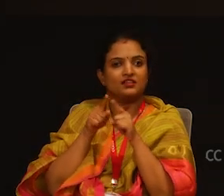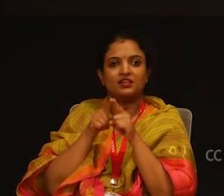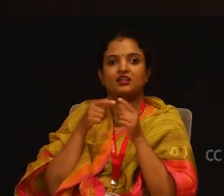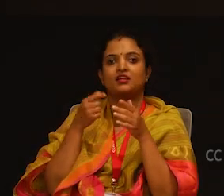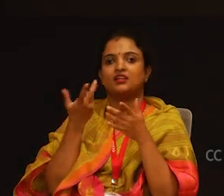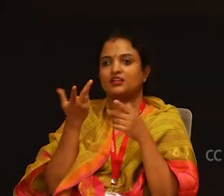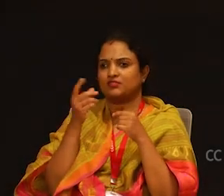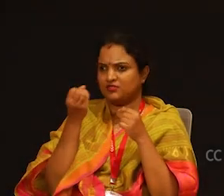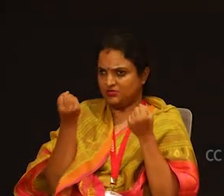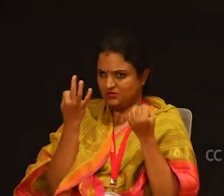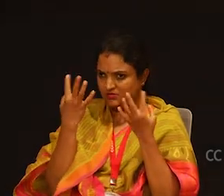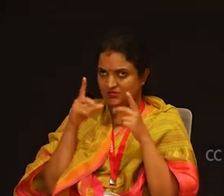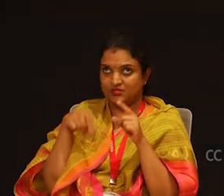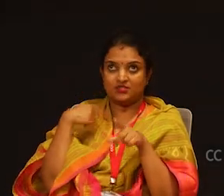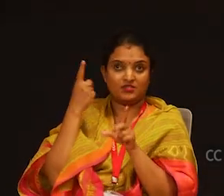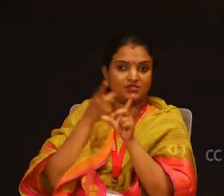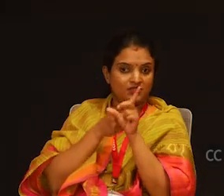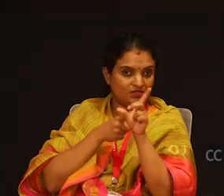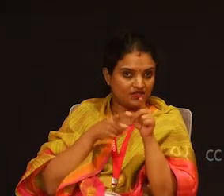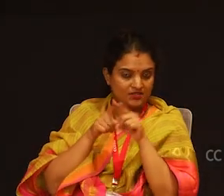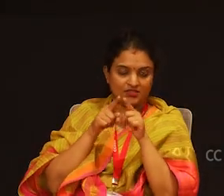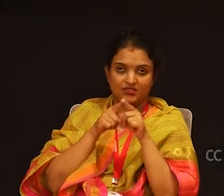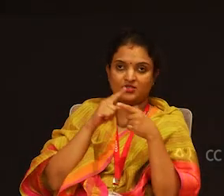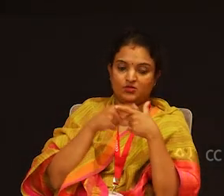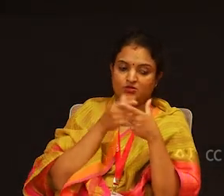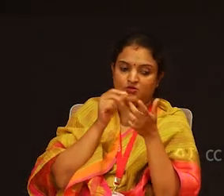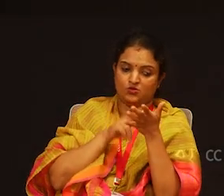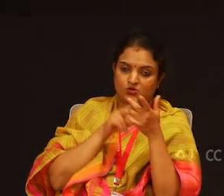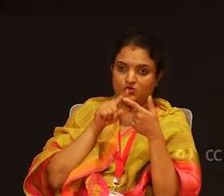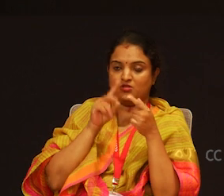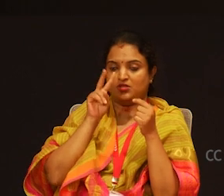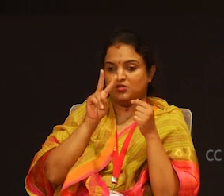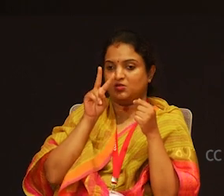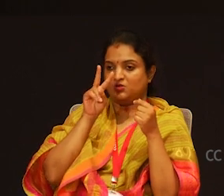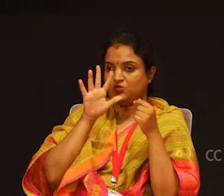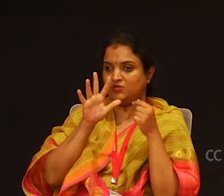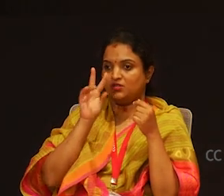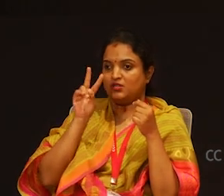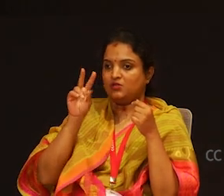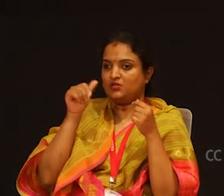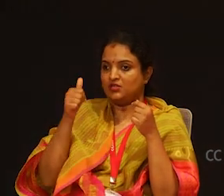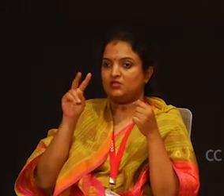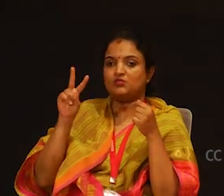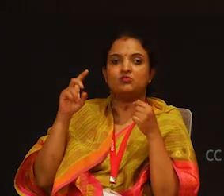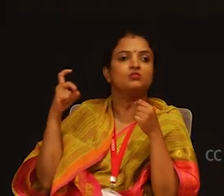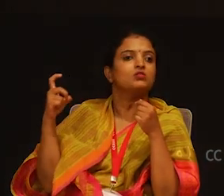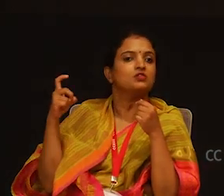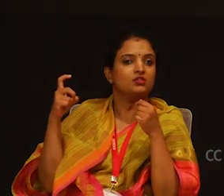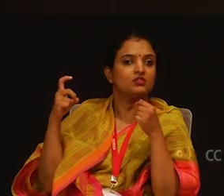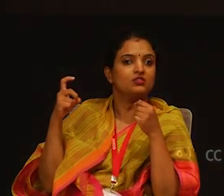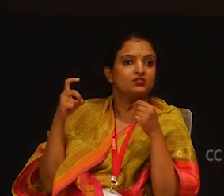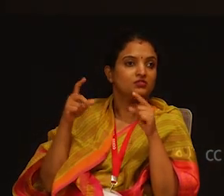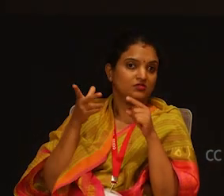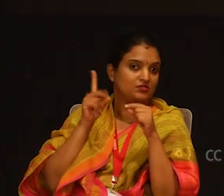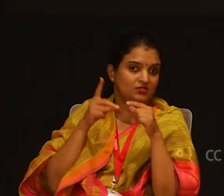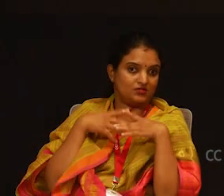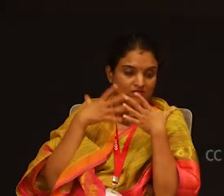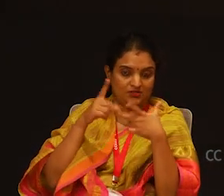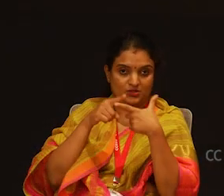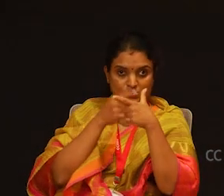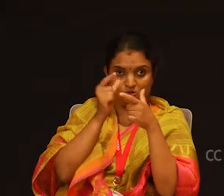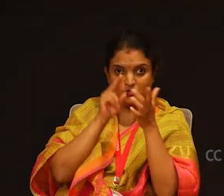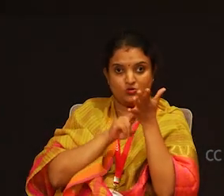mentioned, in your calendar for next year, June 25, 26, and 27. Let me repeat,